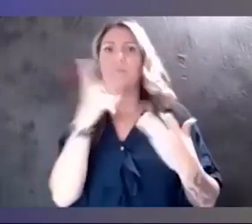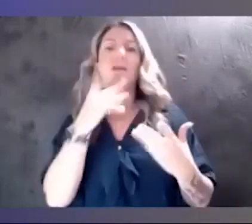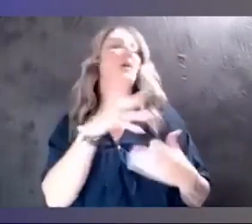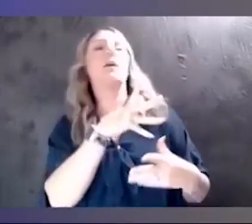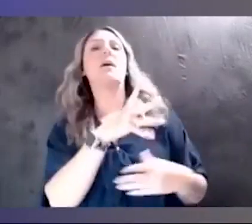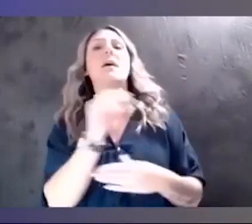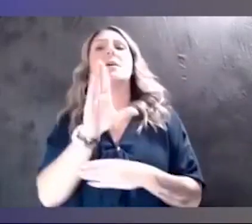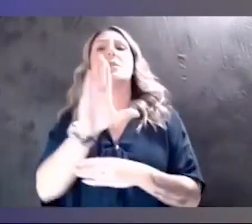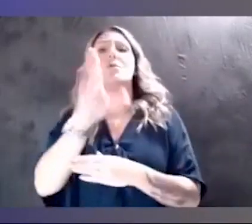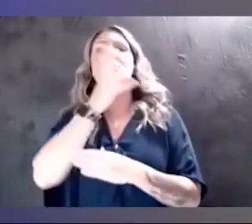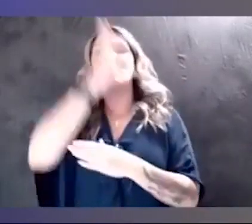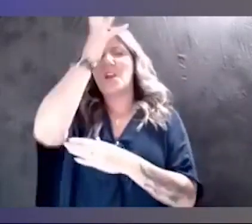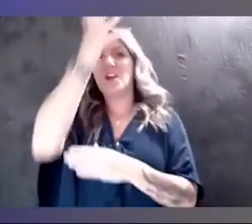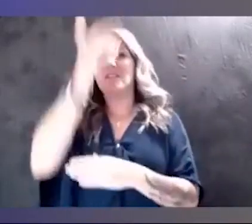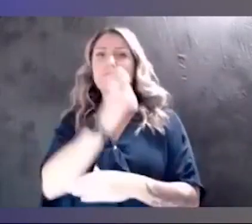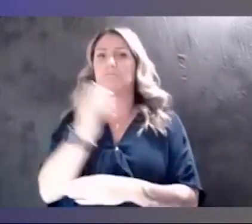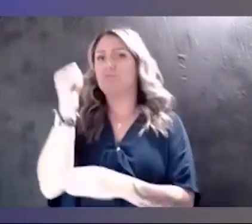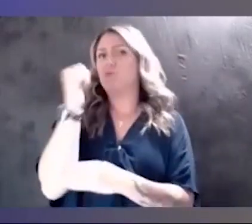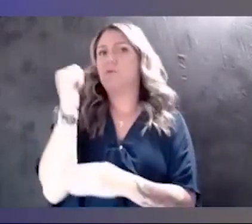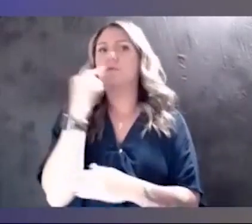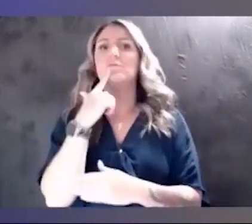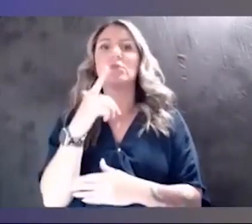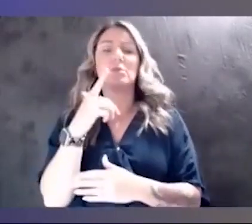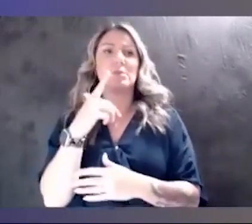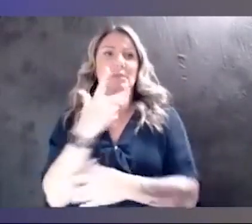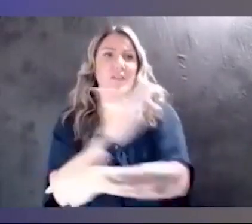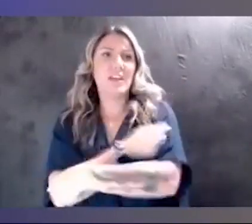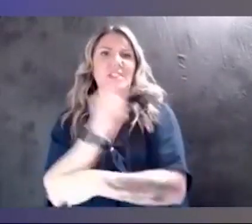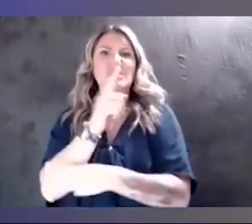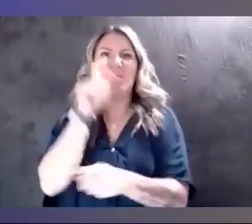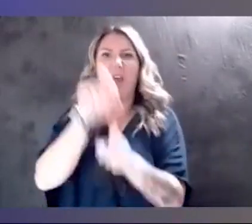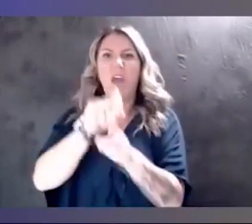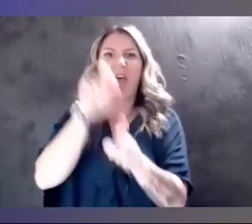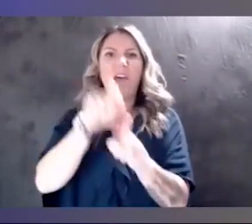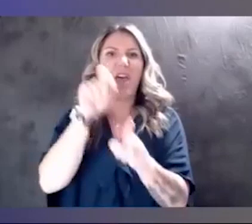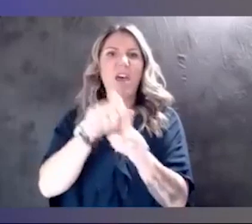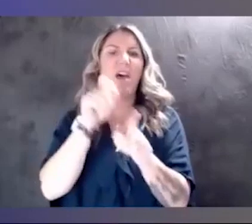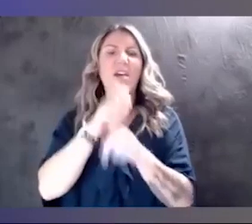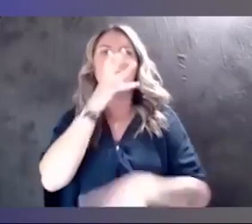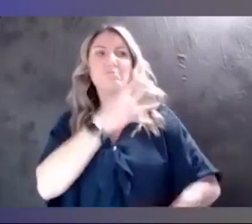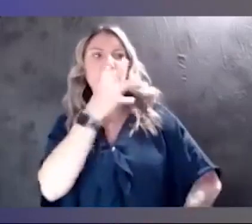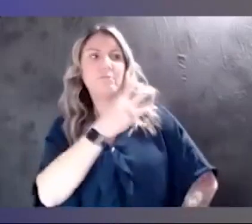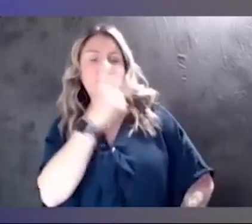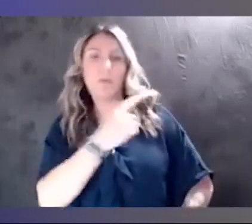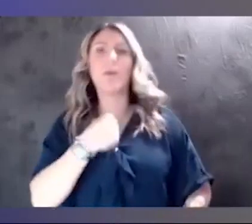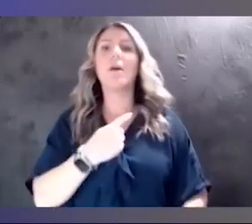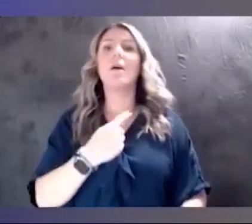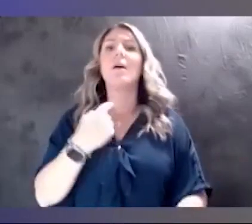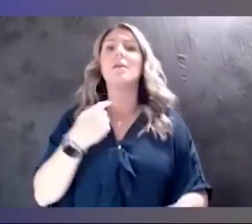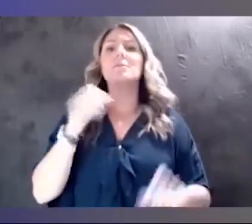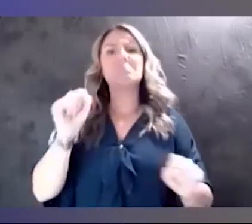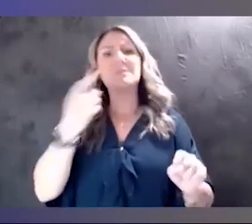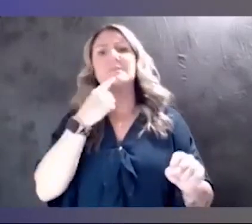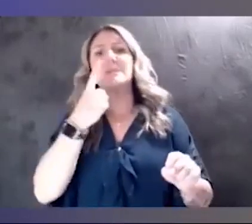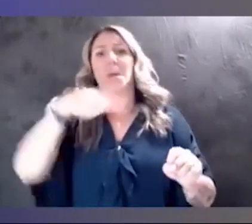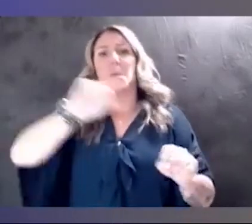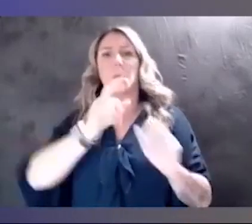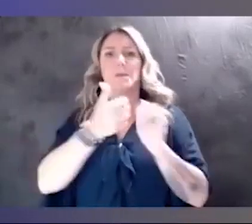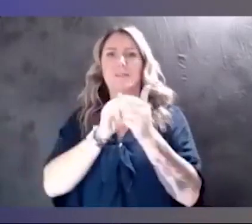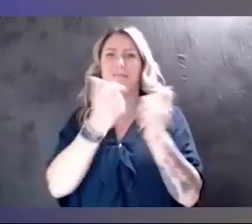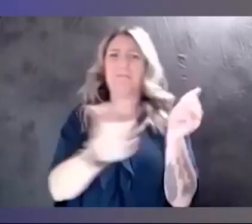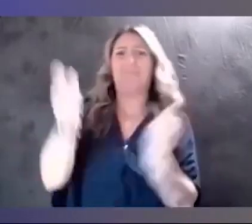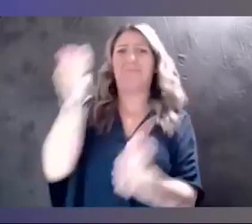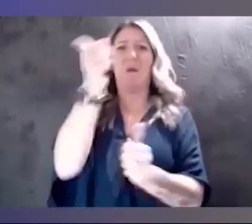really picked on, like she was throwing caution to the wind. I can tell you, these athletes, I've been around elite athletes all my career,